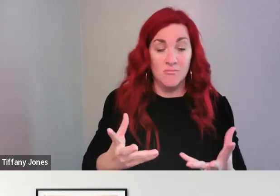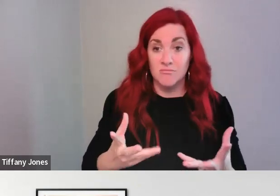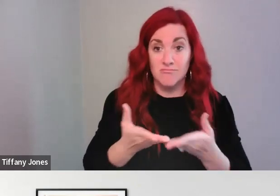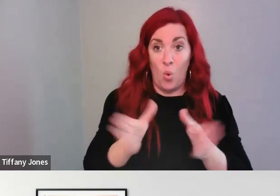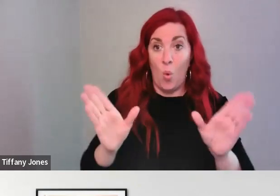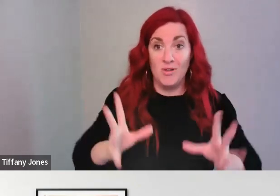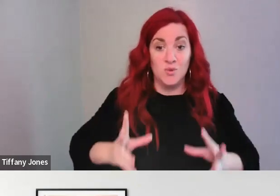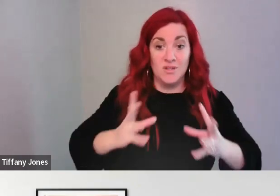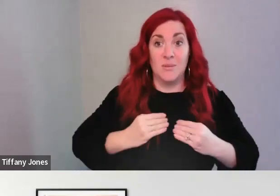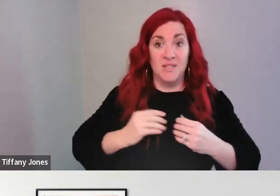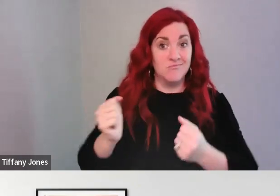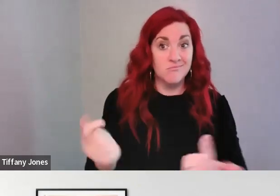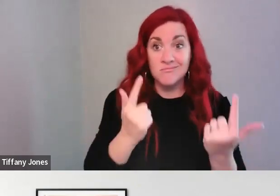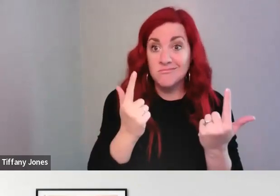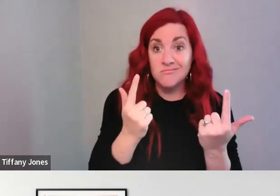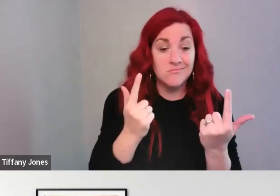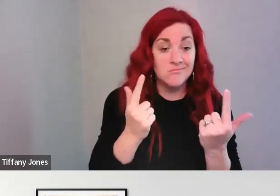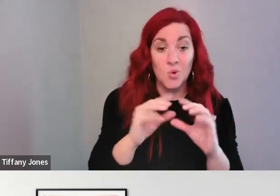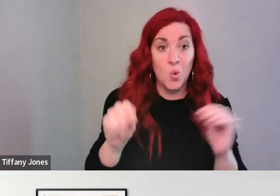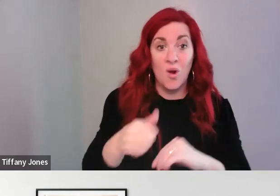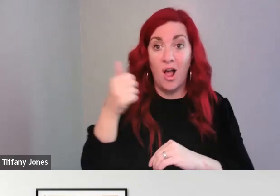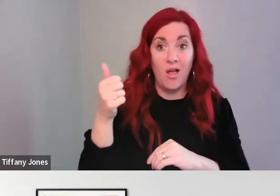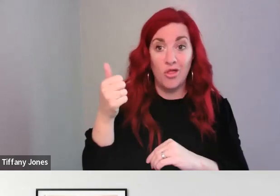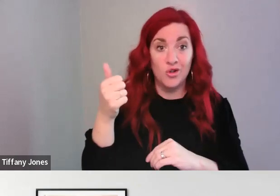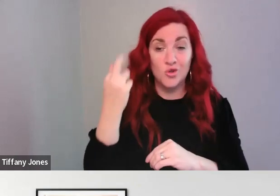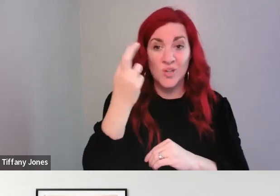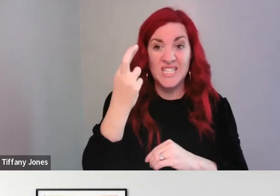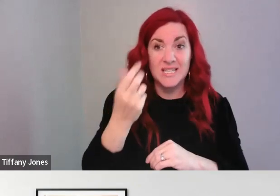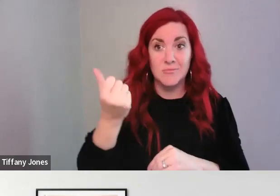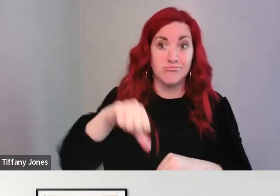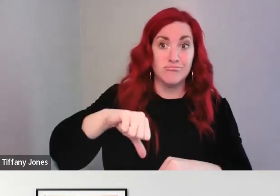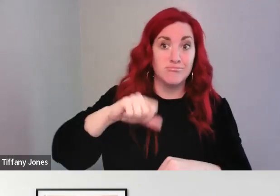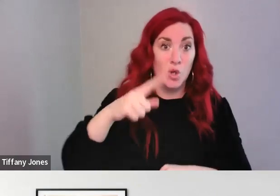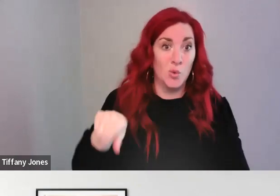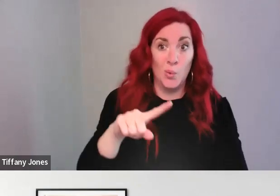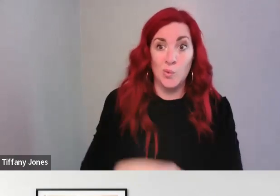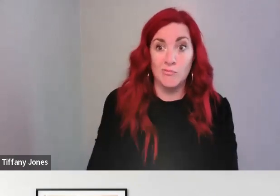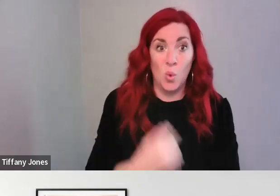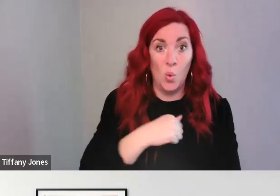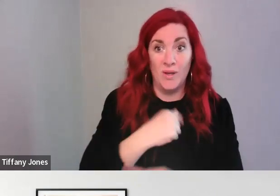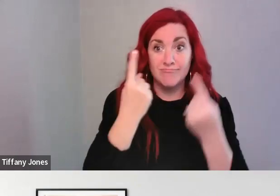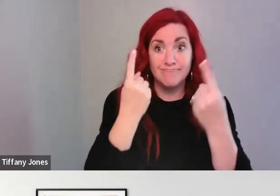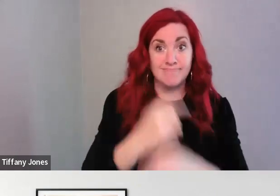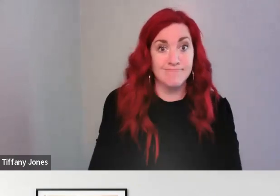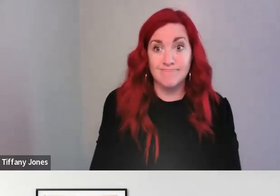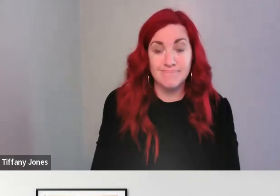anyone. We have no other disqualifying factors that we consider.